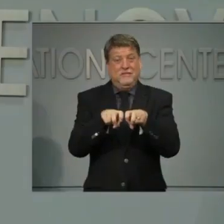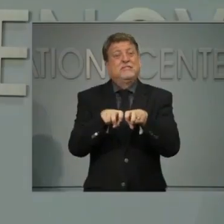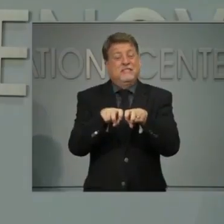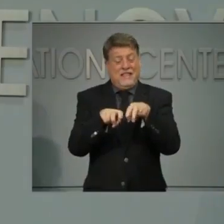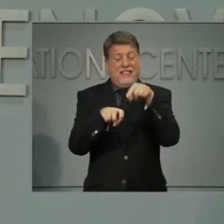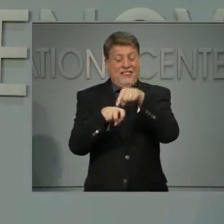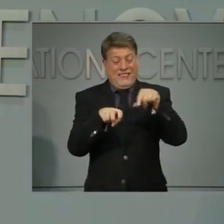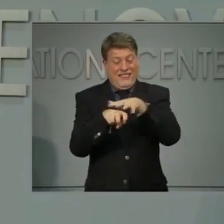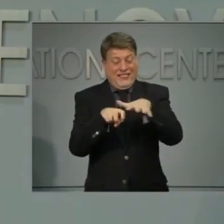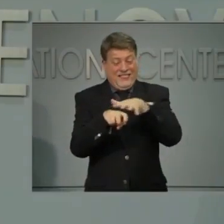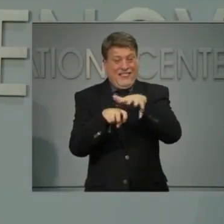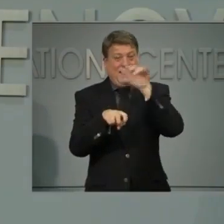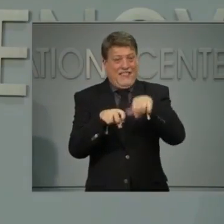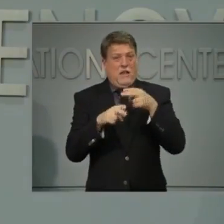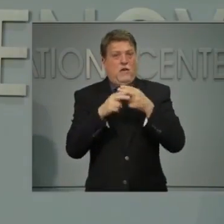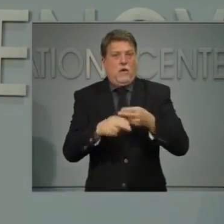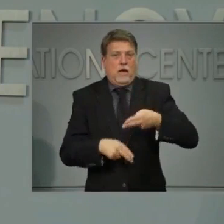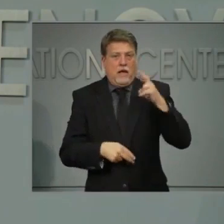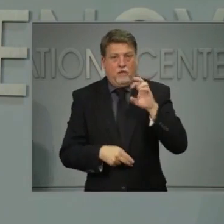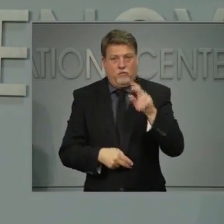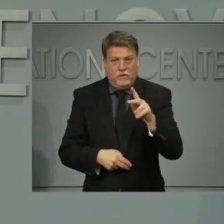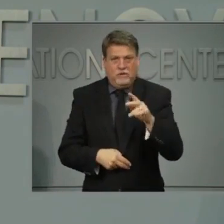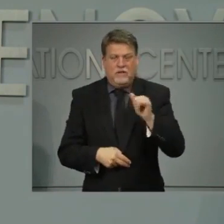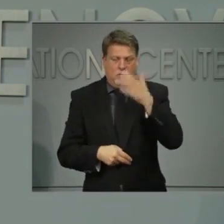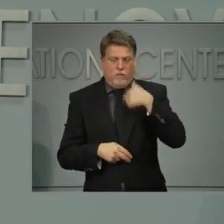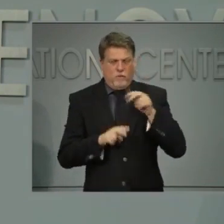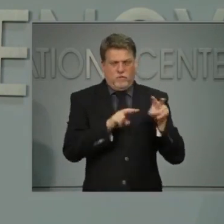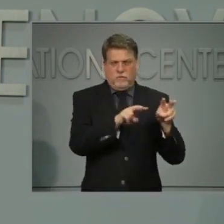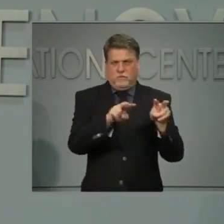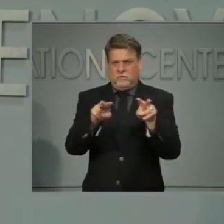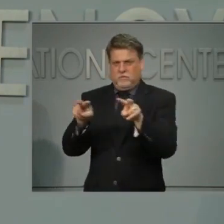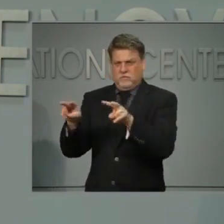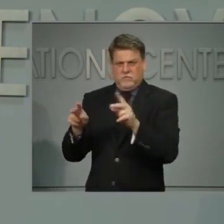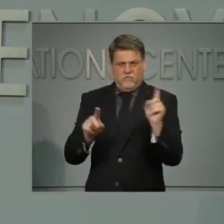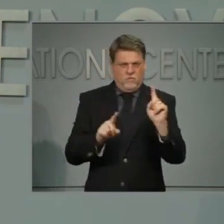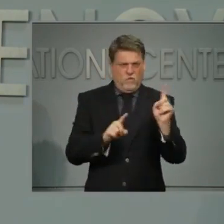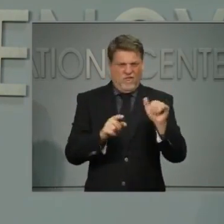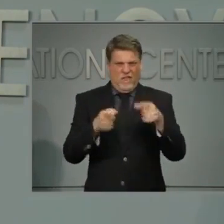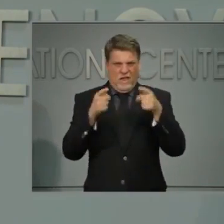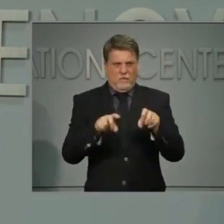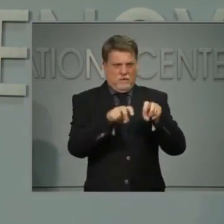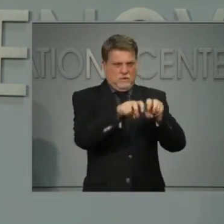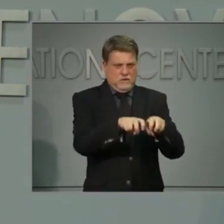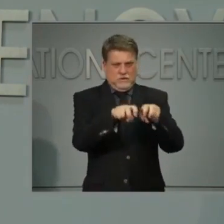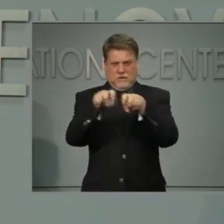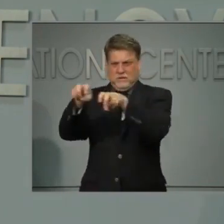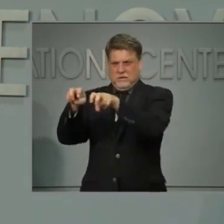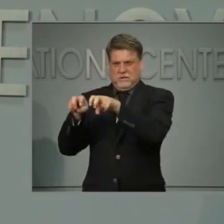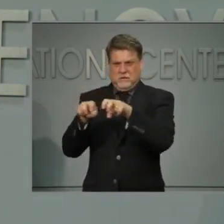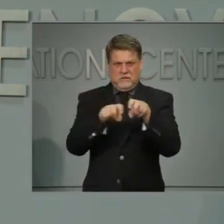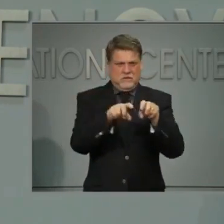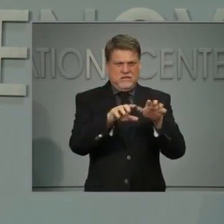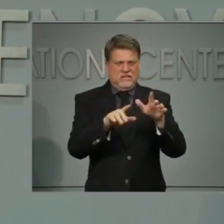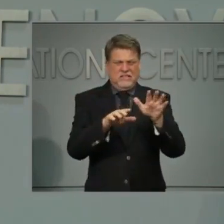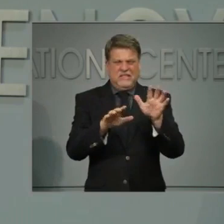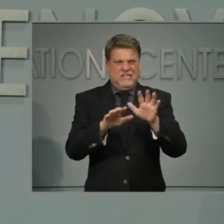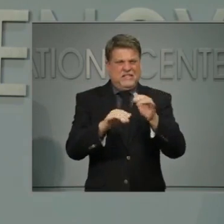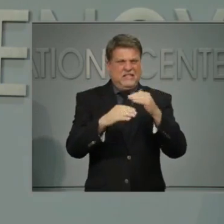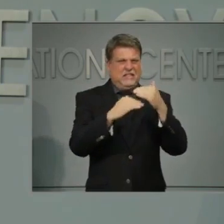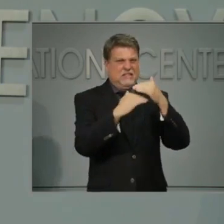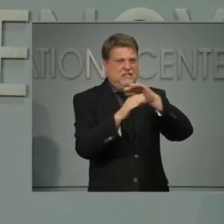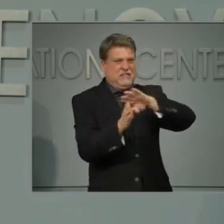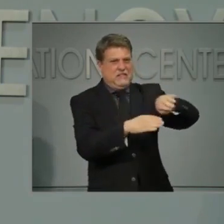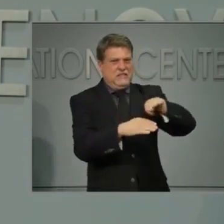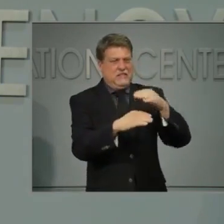As we phase through these activities, we're going to start to ease restrictions, and the things we'll encourage more first are the ones that are lower